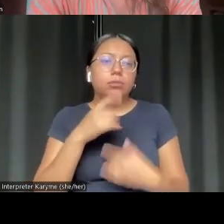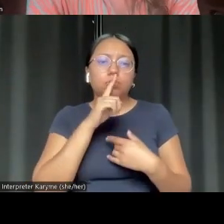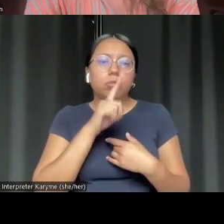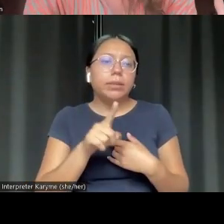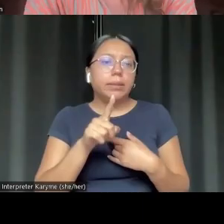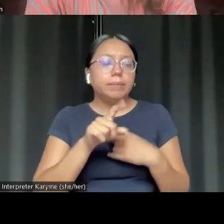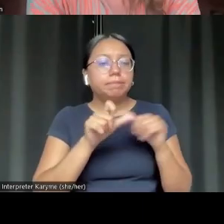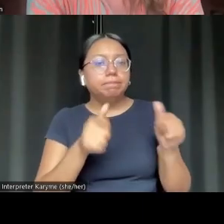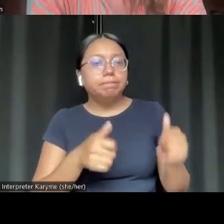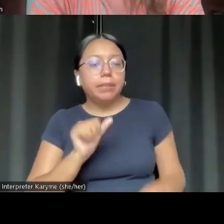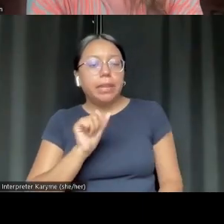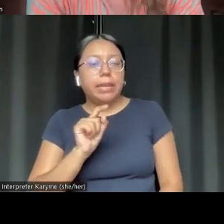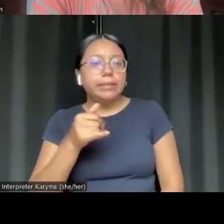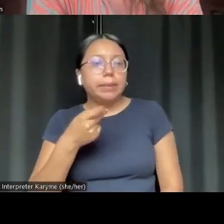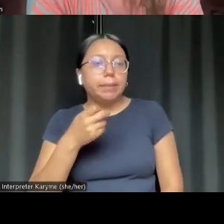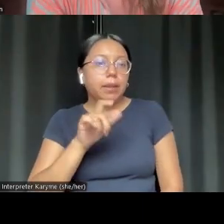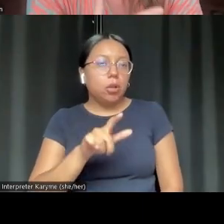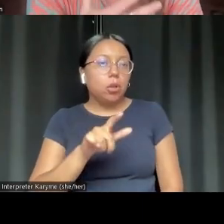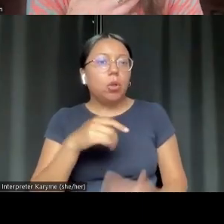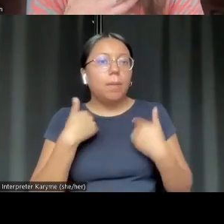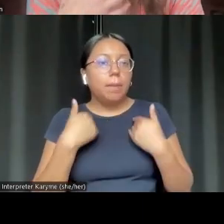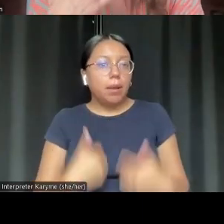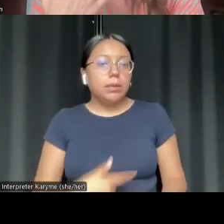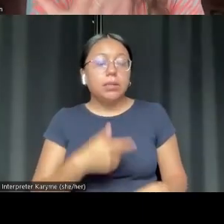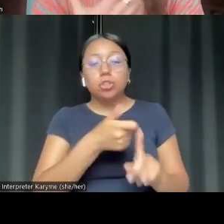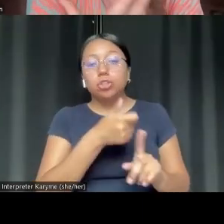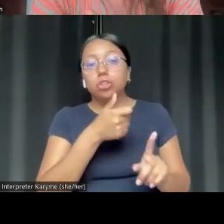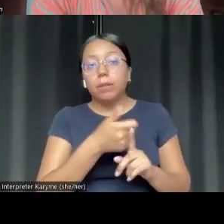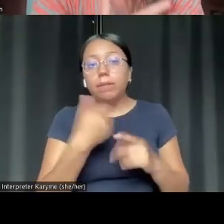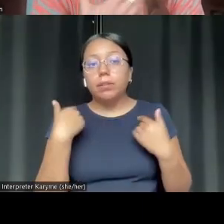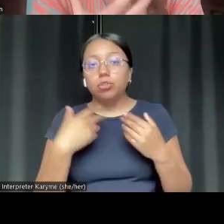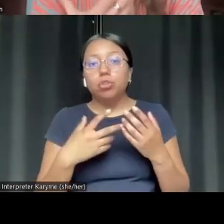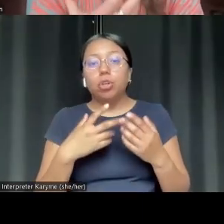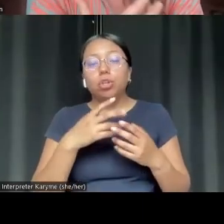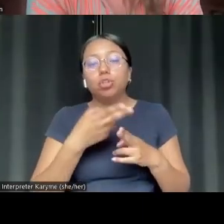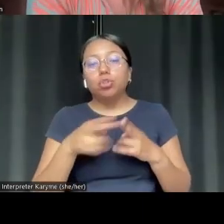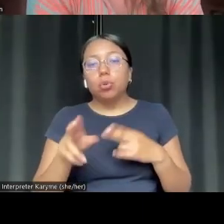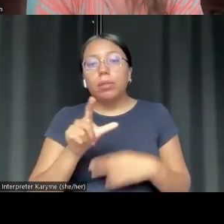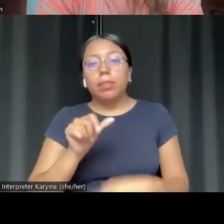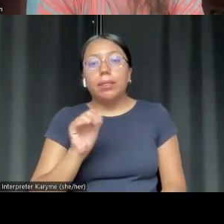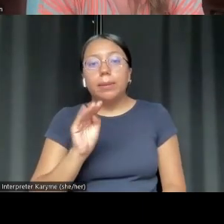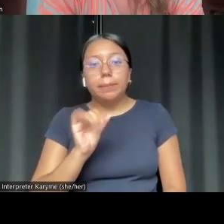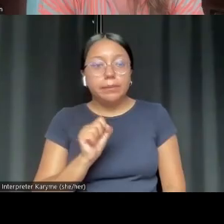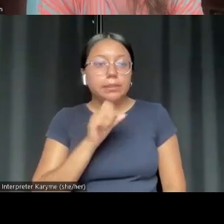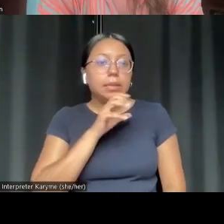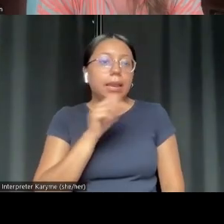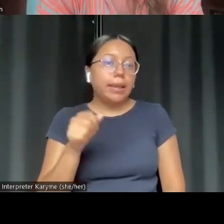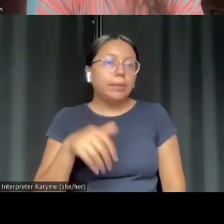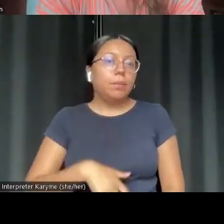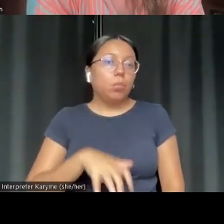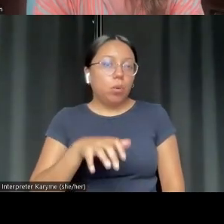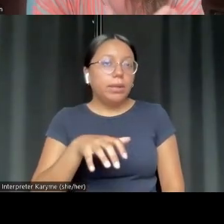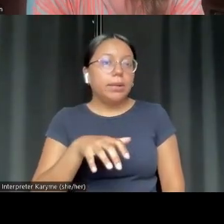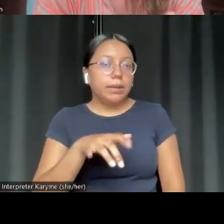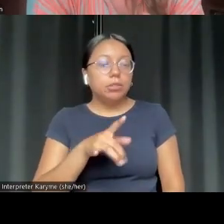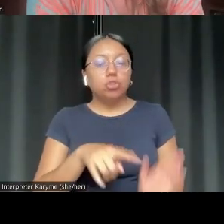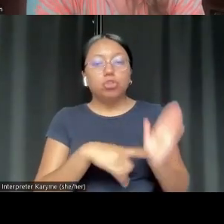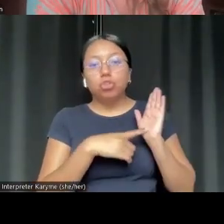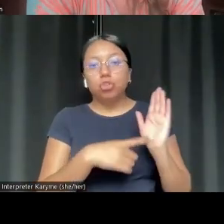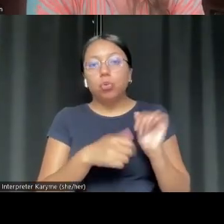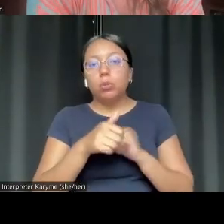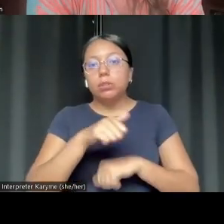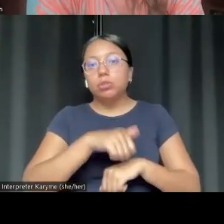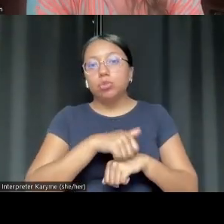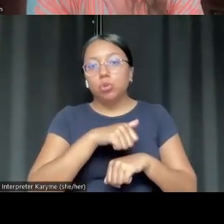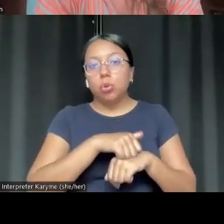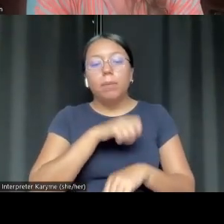body with foreshortened limbs and is pregnant here, depicted in stone like the kind of classical Greek sculptures, but without that kind